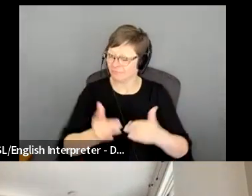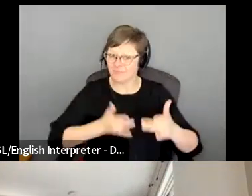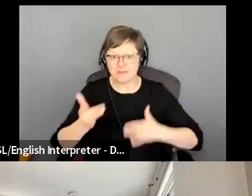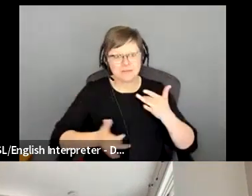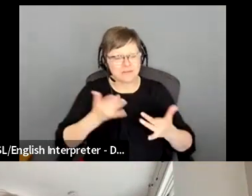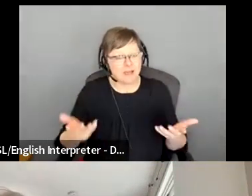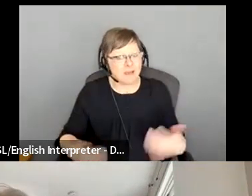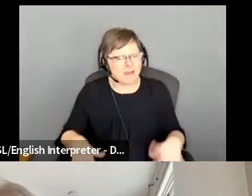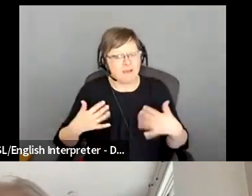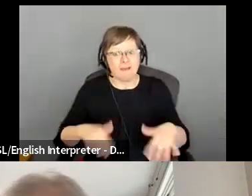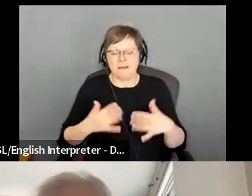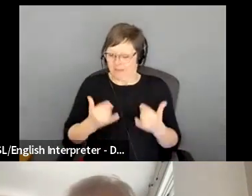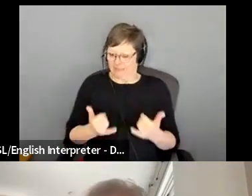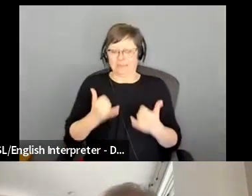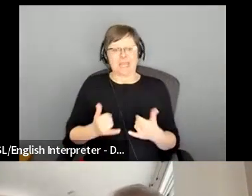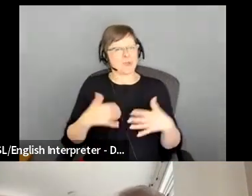today, and